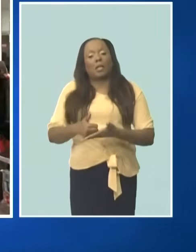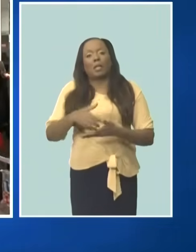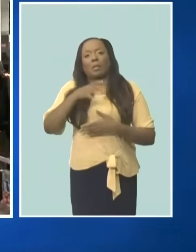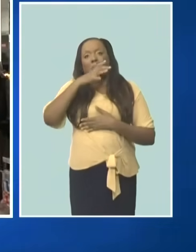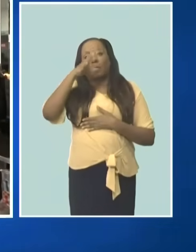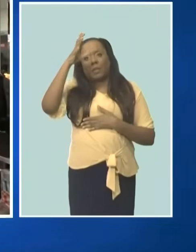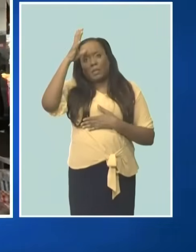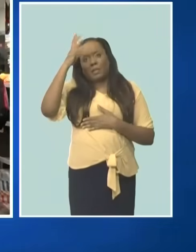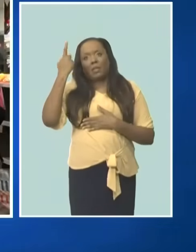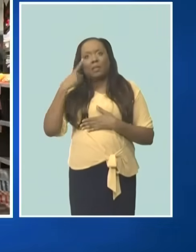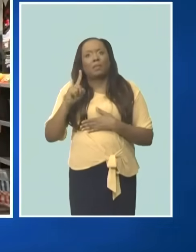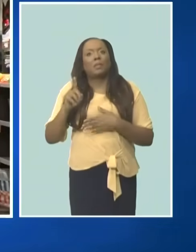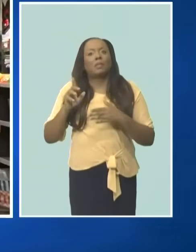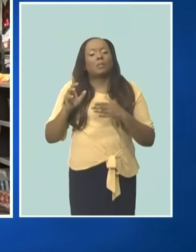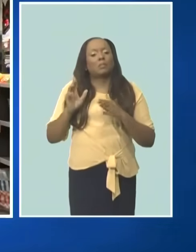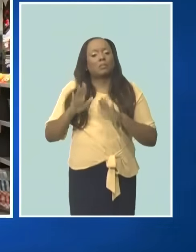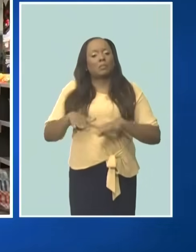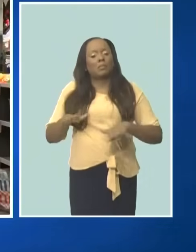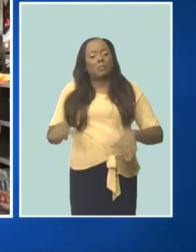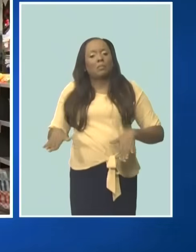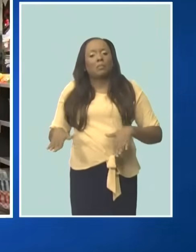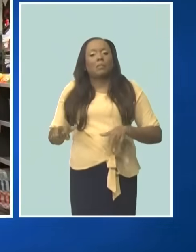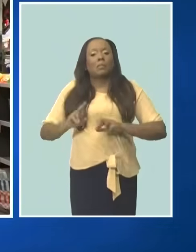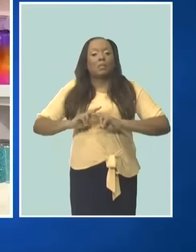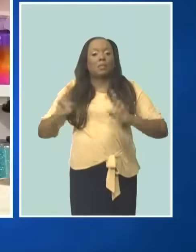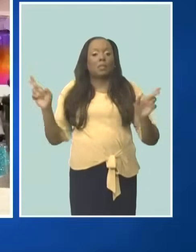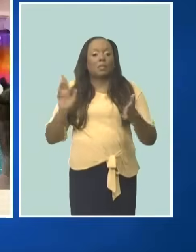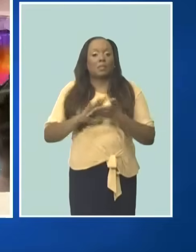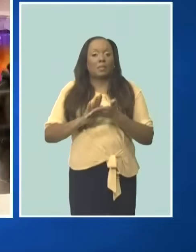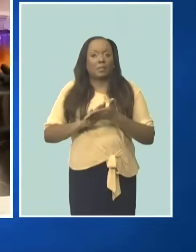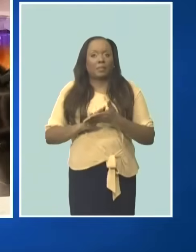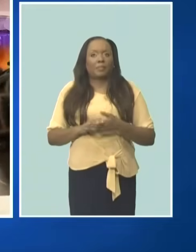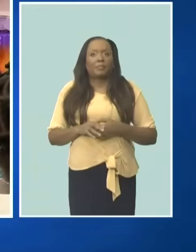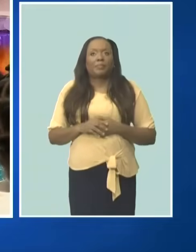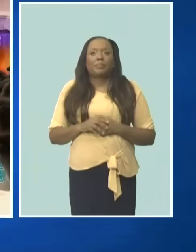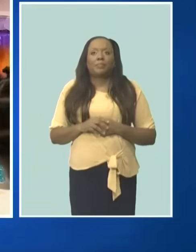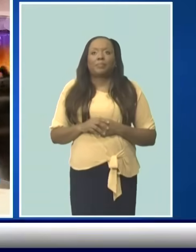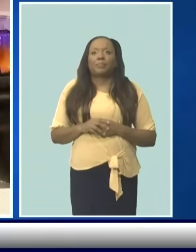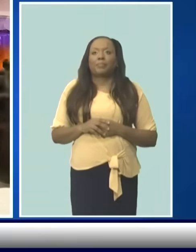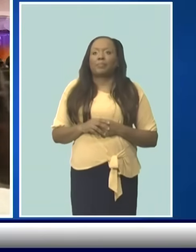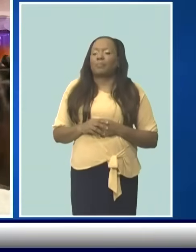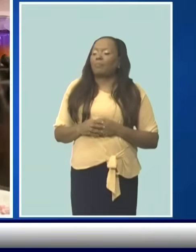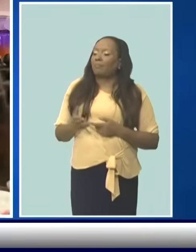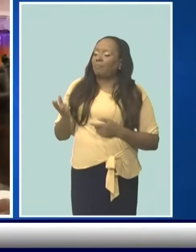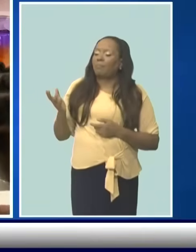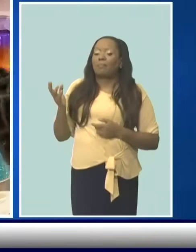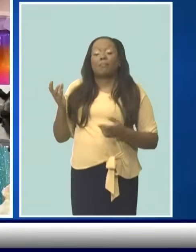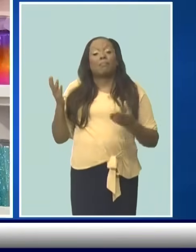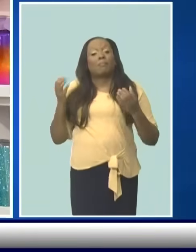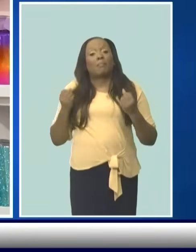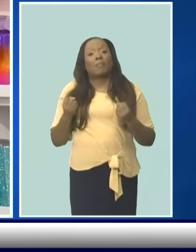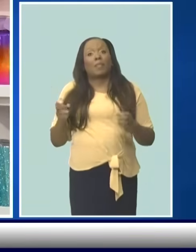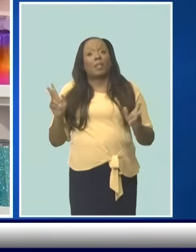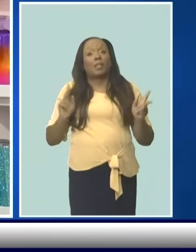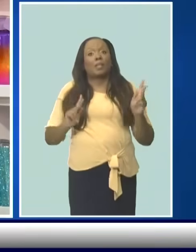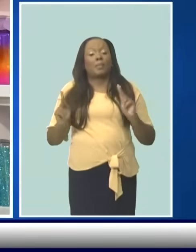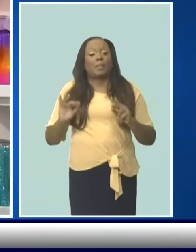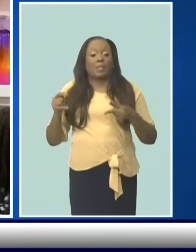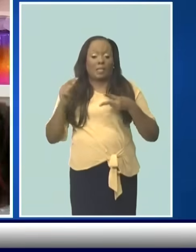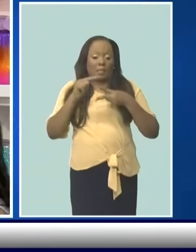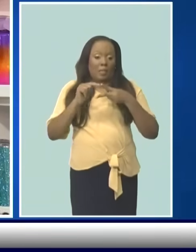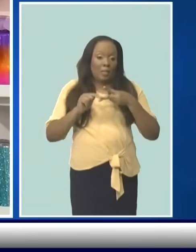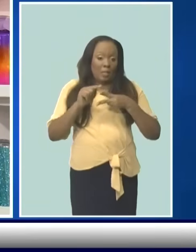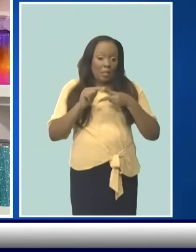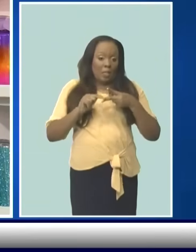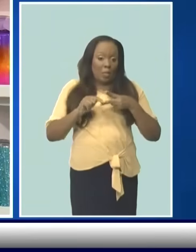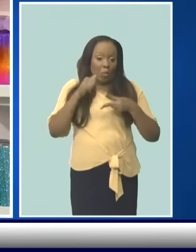getting their children prepared for the school year ahead. There are many people like Faith Marshall-Harris, Sharon